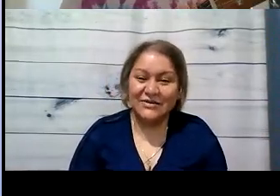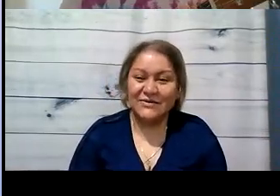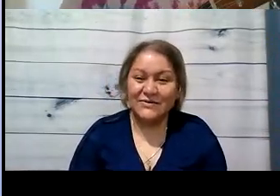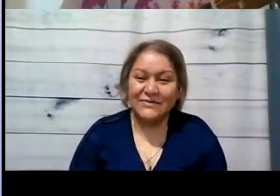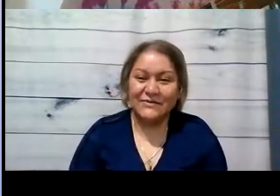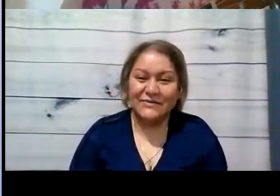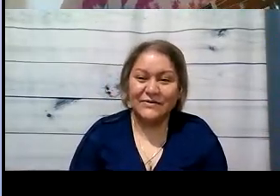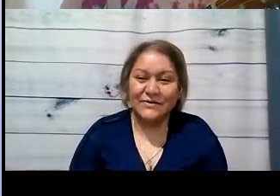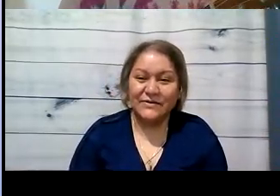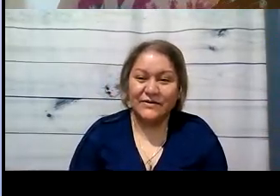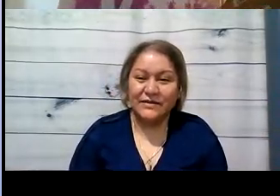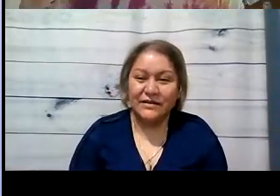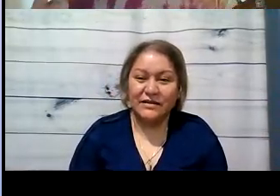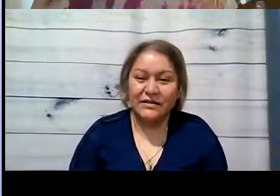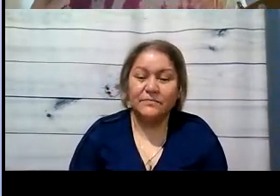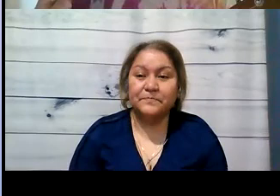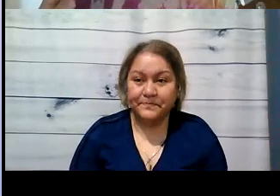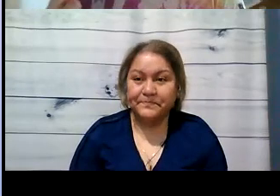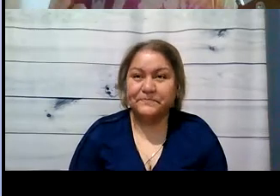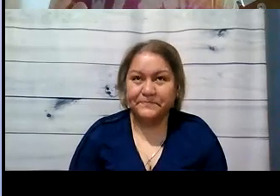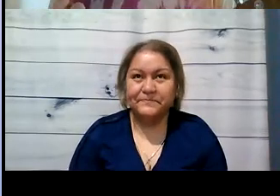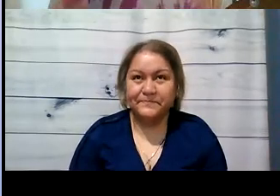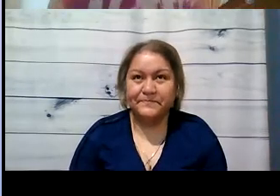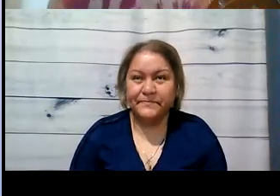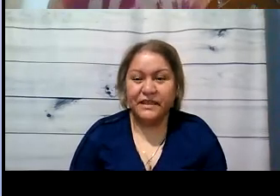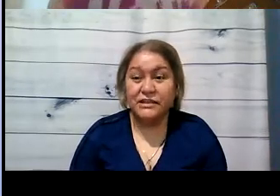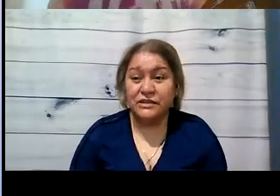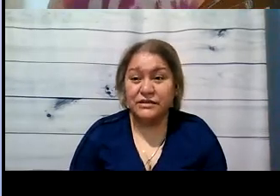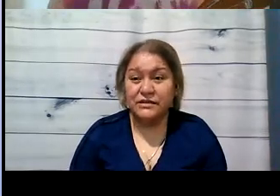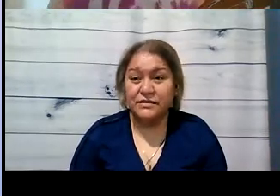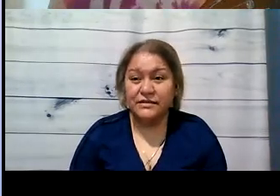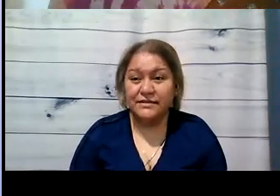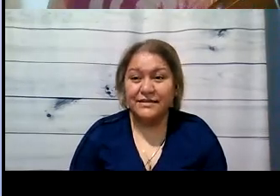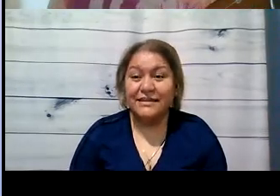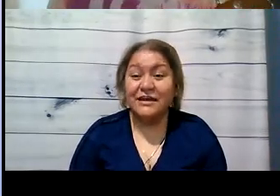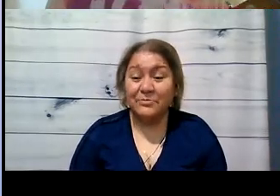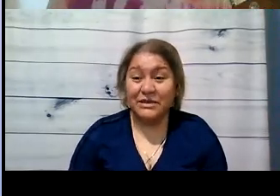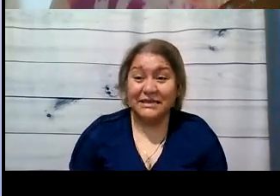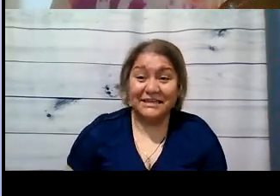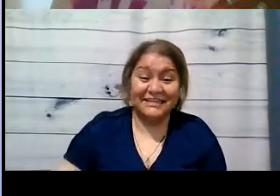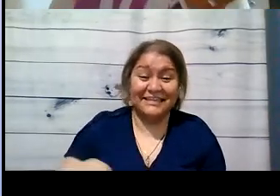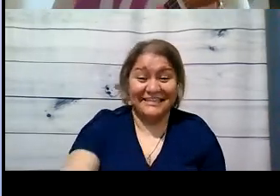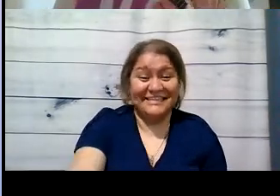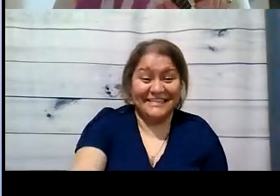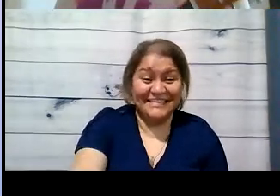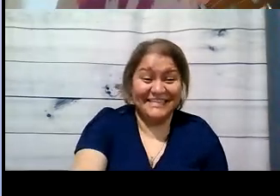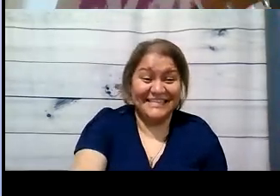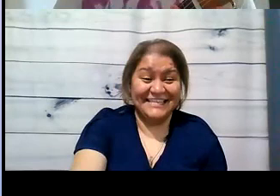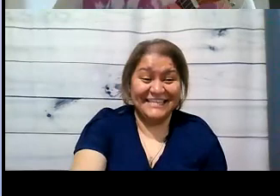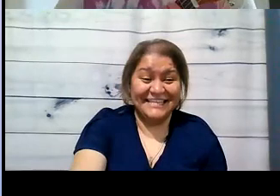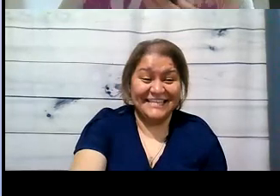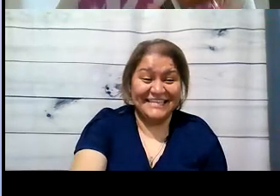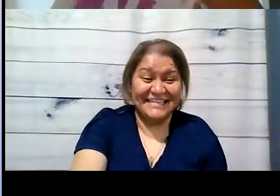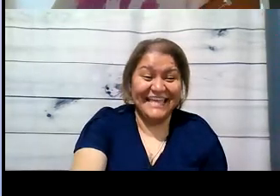E-I-E-I-O. Should we do one more? One pig. More. A pig. Oh, a pig.